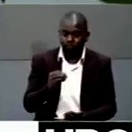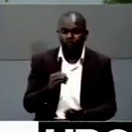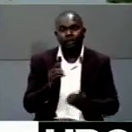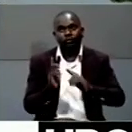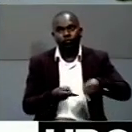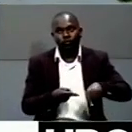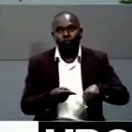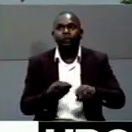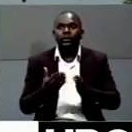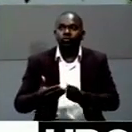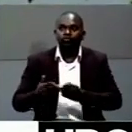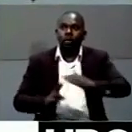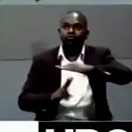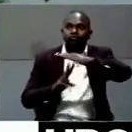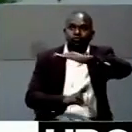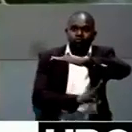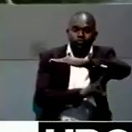using makeshift bridges.